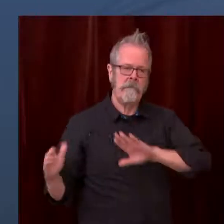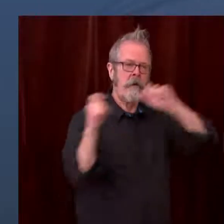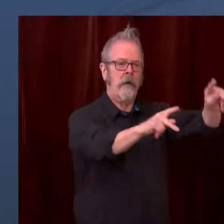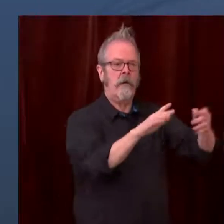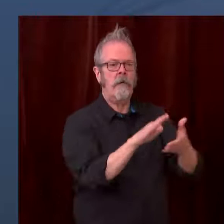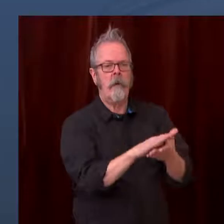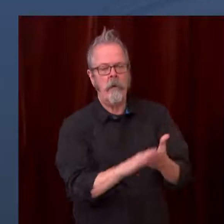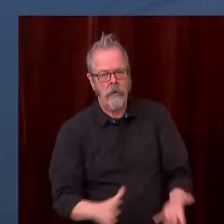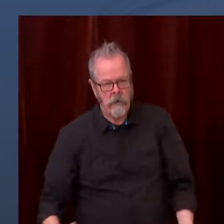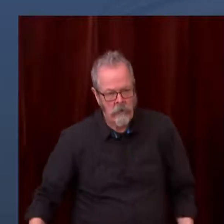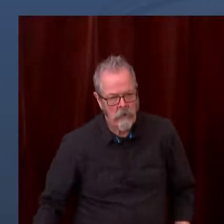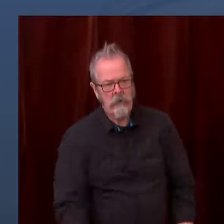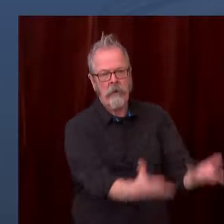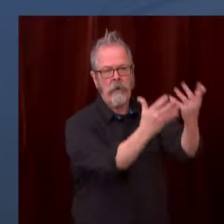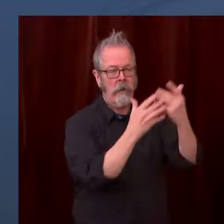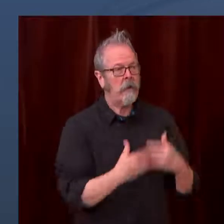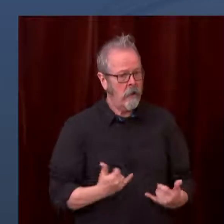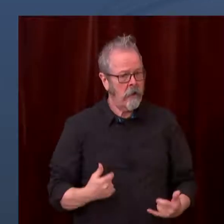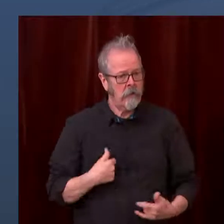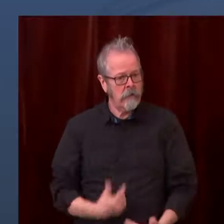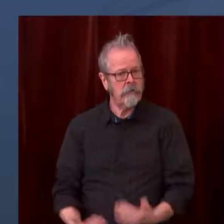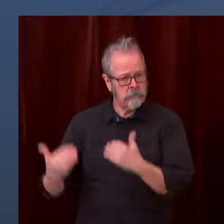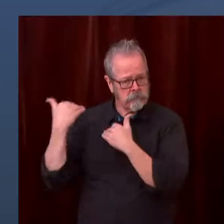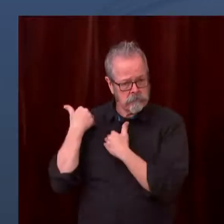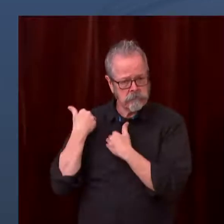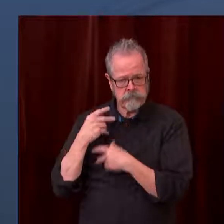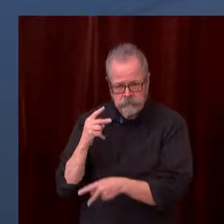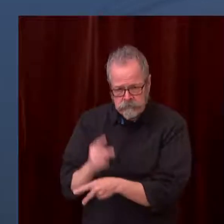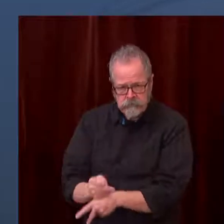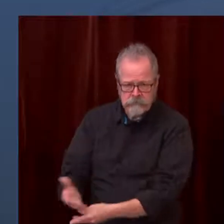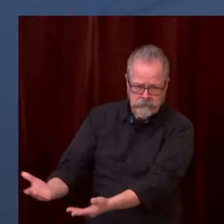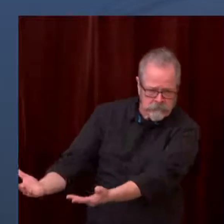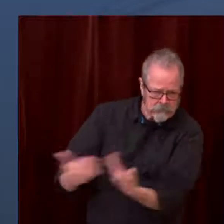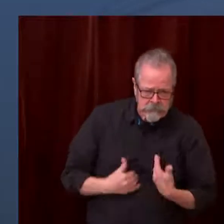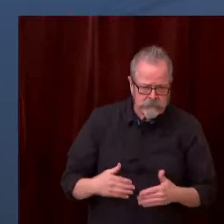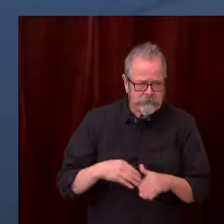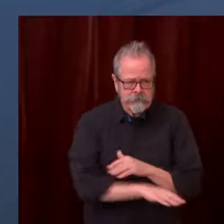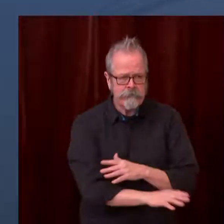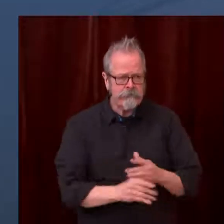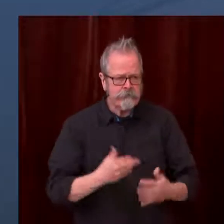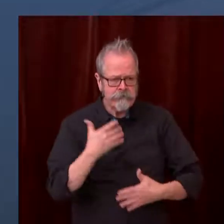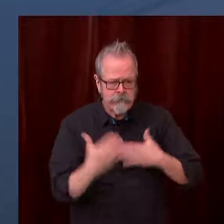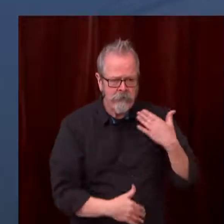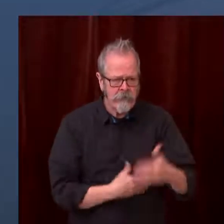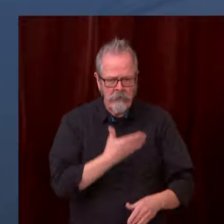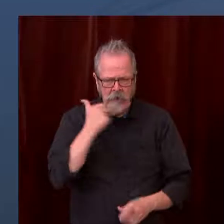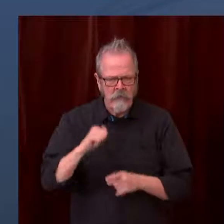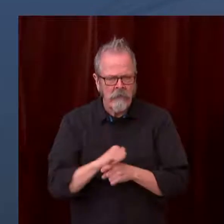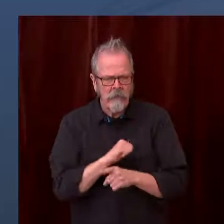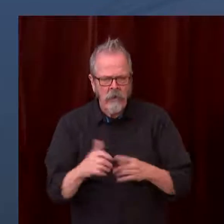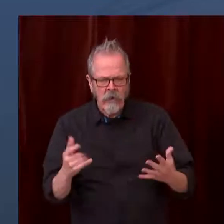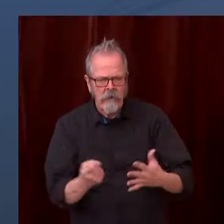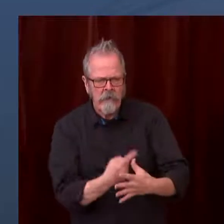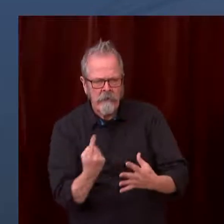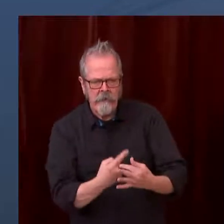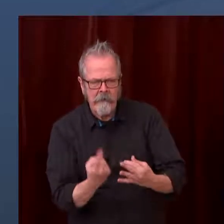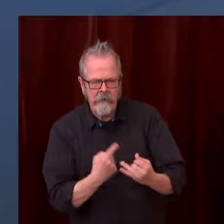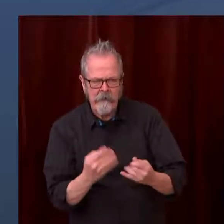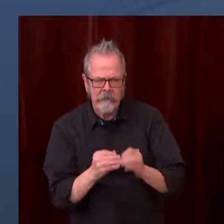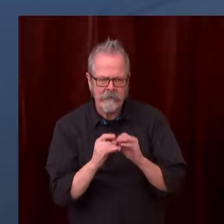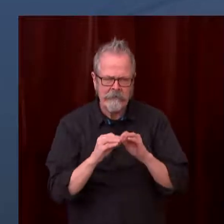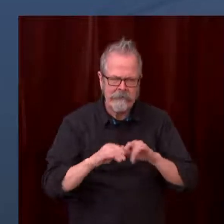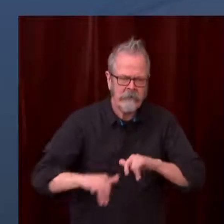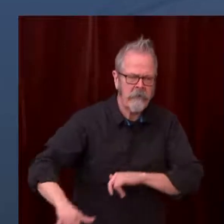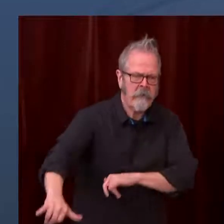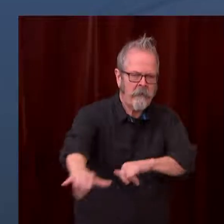And I think we're showing that it can be done. We're figuring out those best practices, not just from around our state, but really from around the country. So thanks so